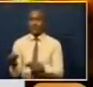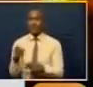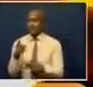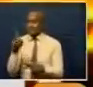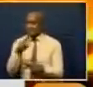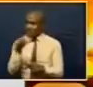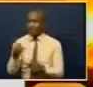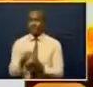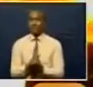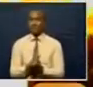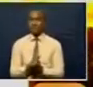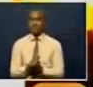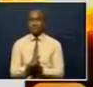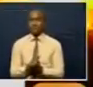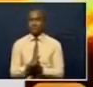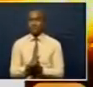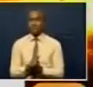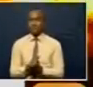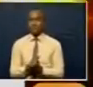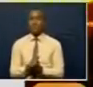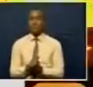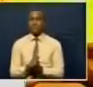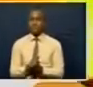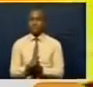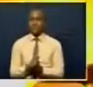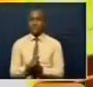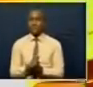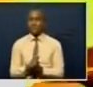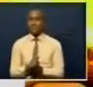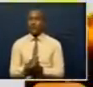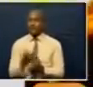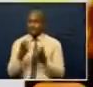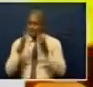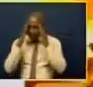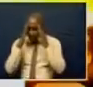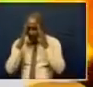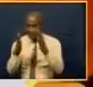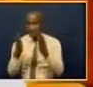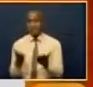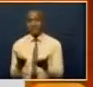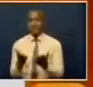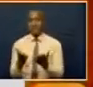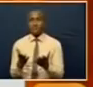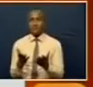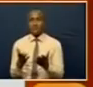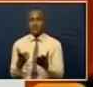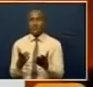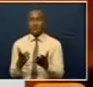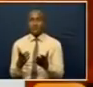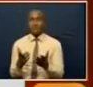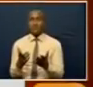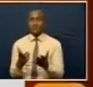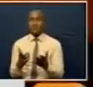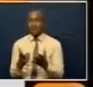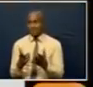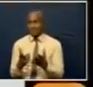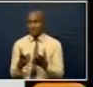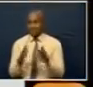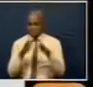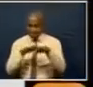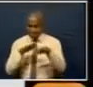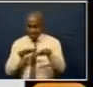know, look at our intersections. Just simple intersections. Yes. Focus, cause a traffic stall-up. Because we cannot give way to the next person. So